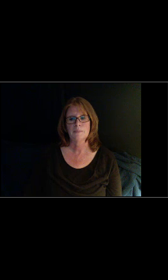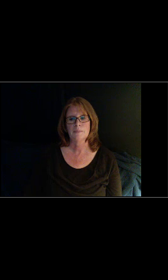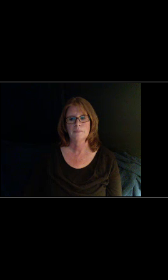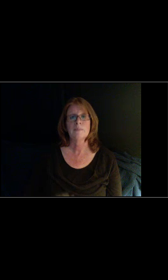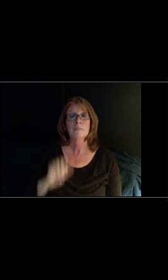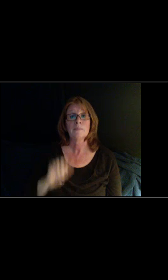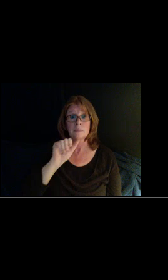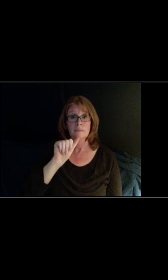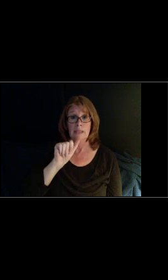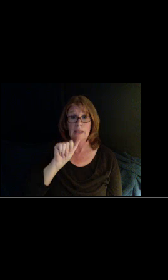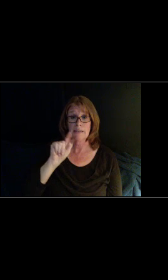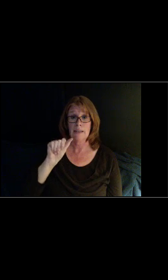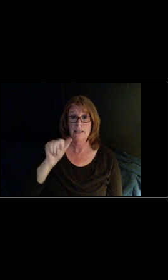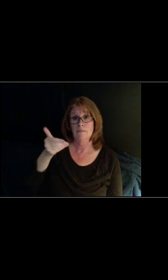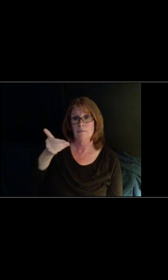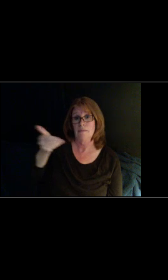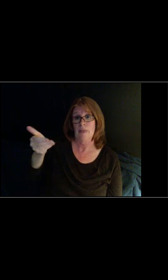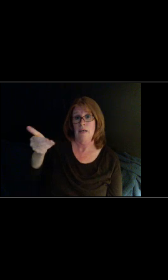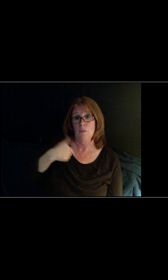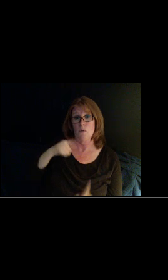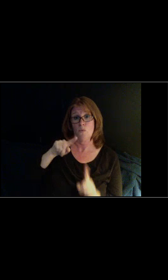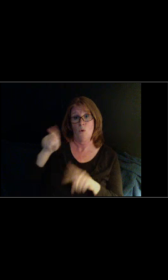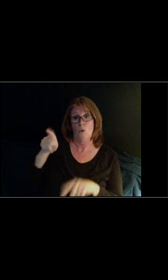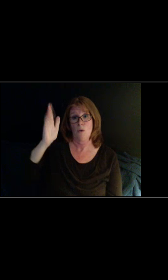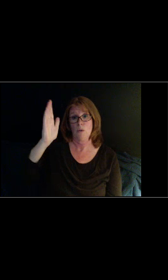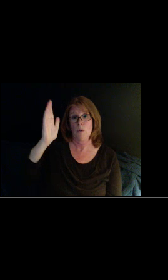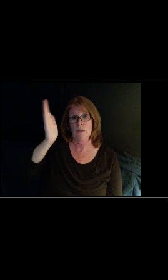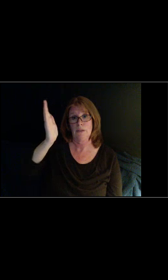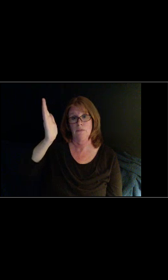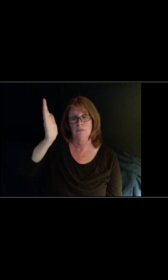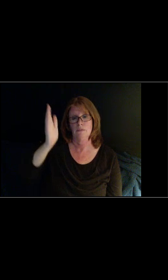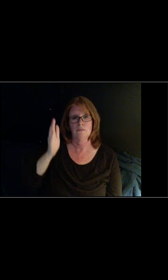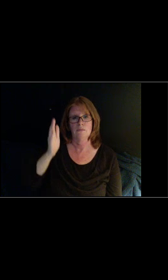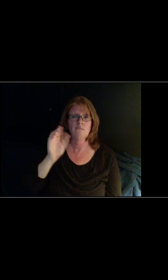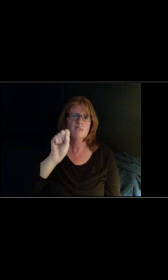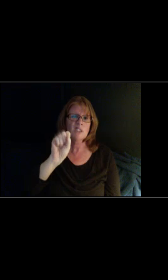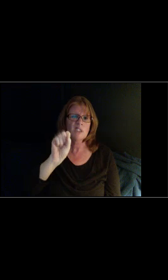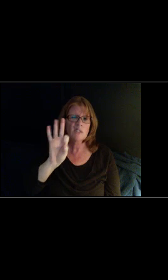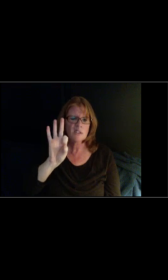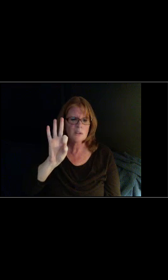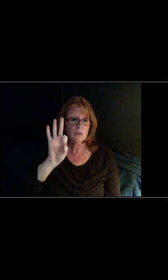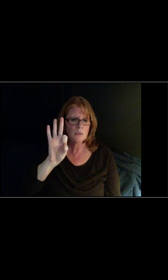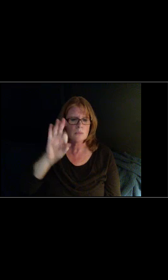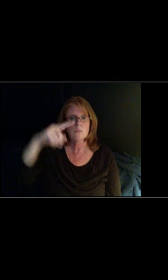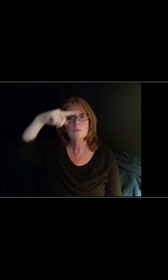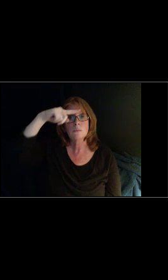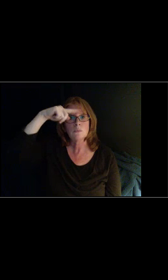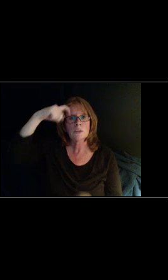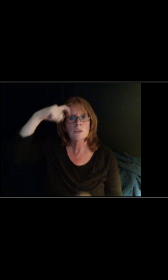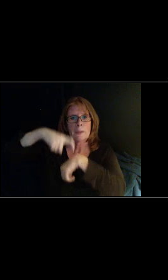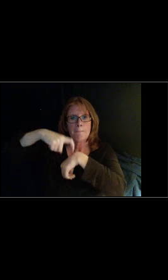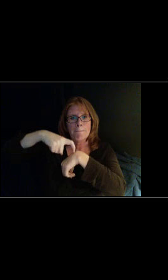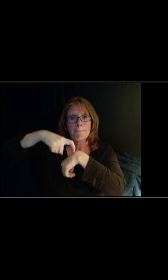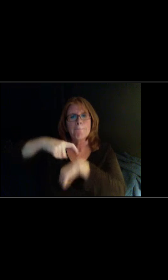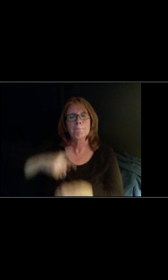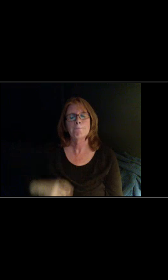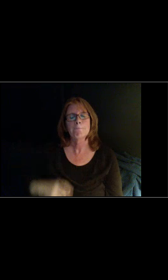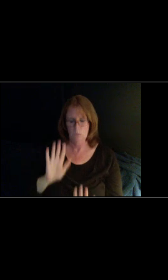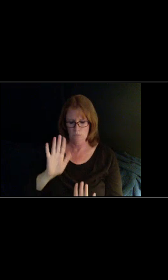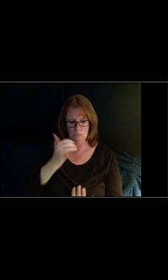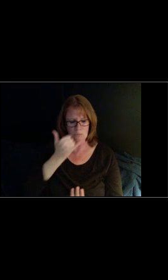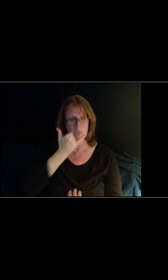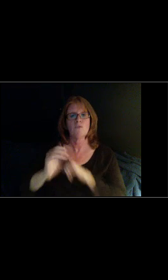The American Translation Association, ATA, actually did hire me to give a